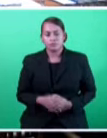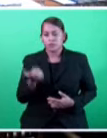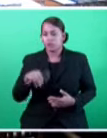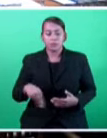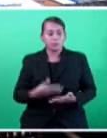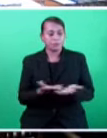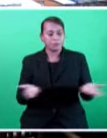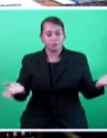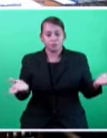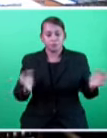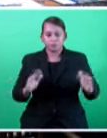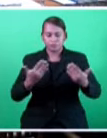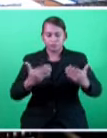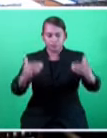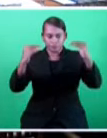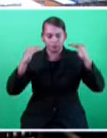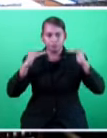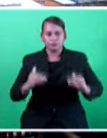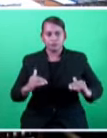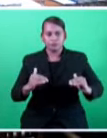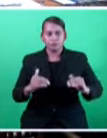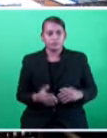we will move on